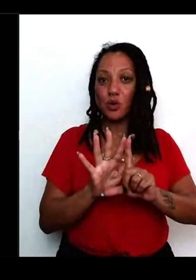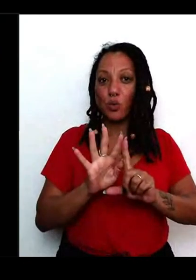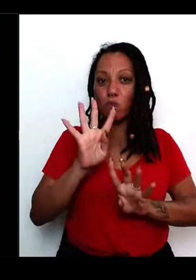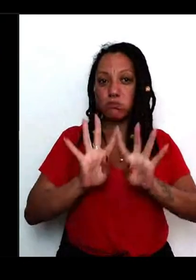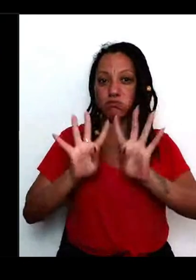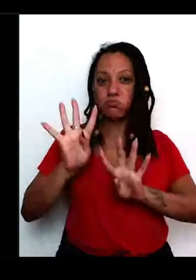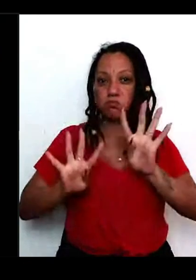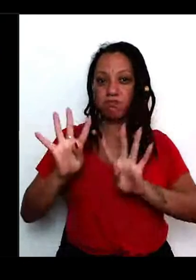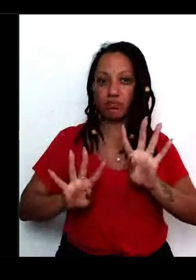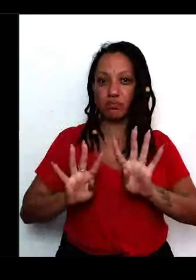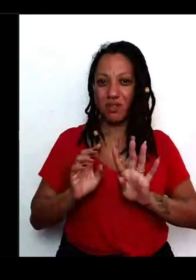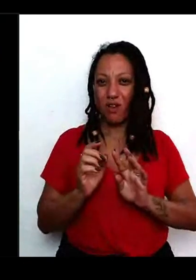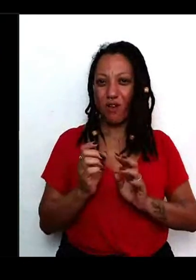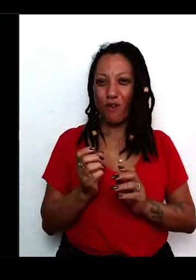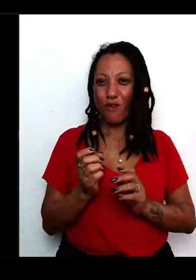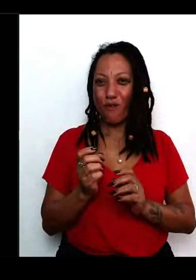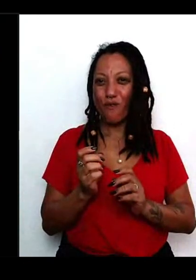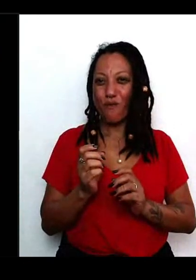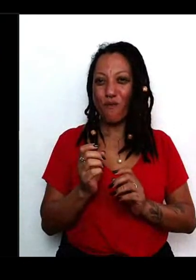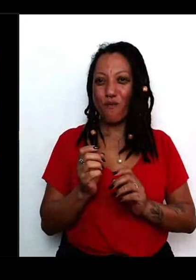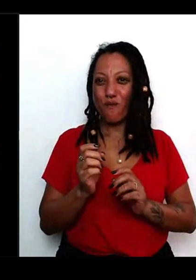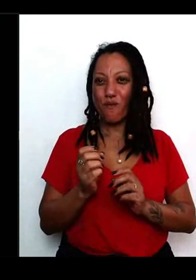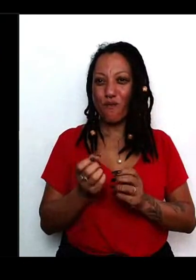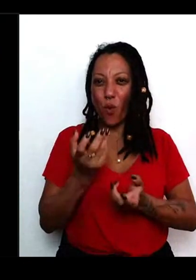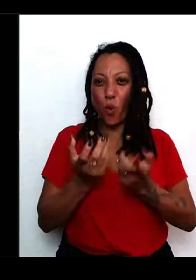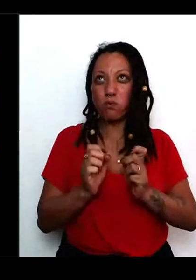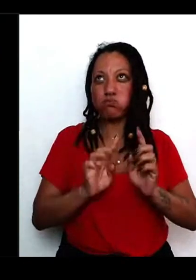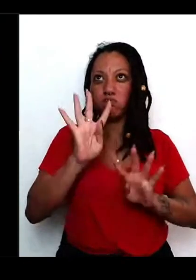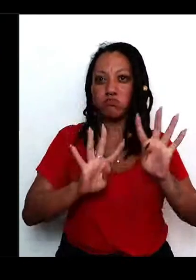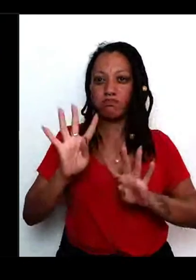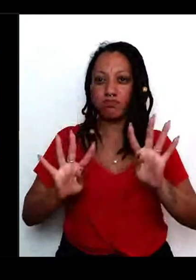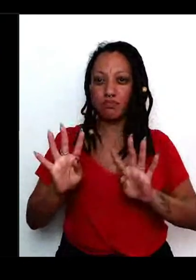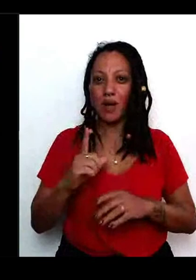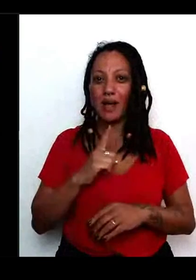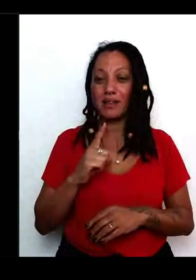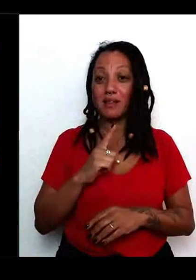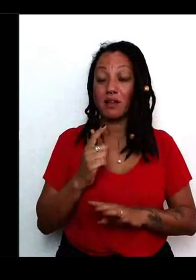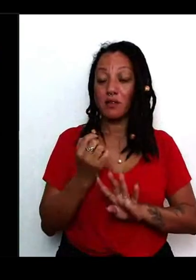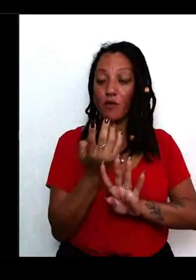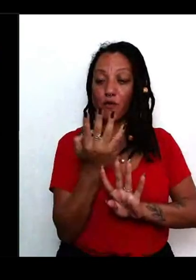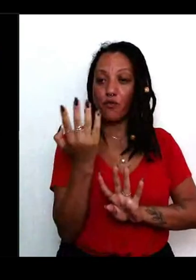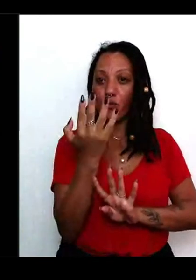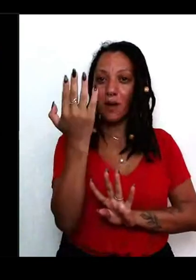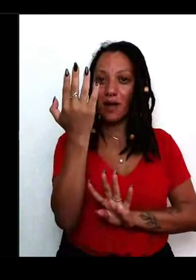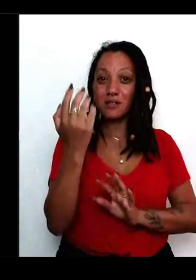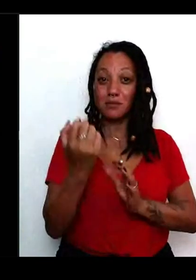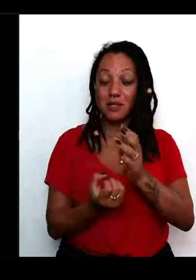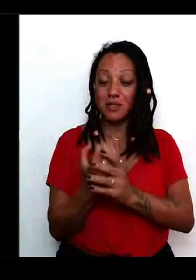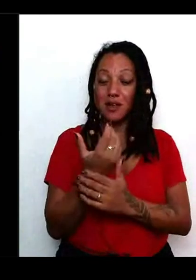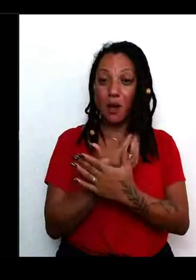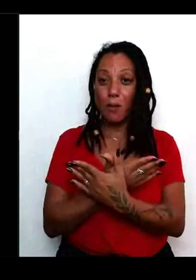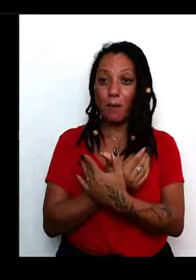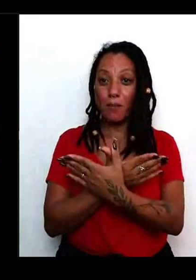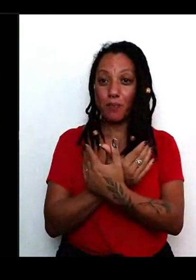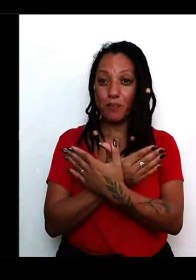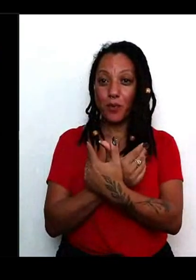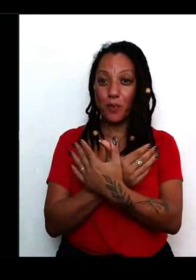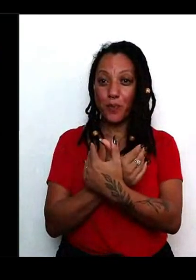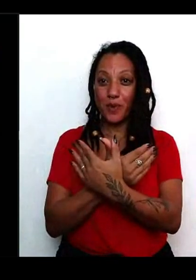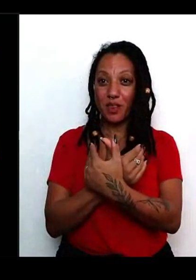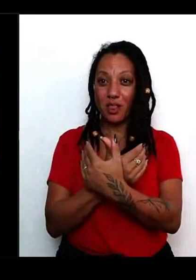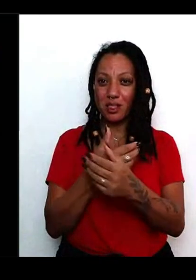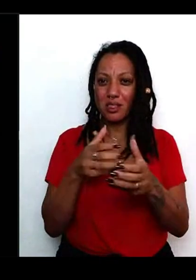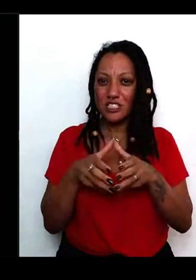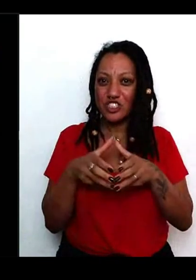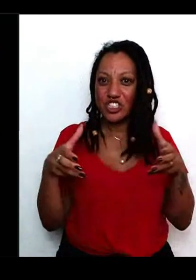smoke it's a giant butterfly which of course was becoming a theme in my work and became the underpinnings for the